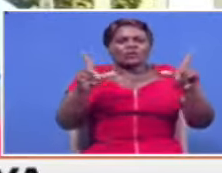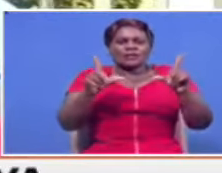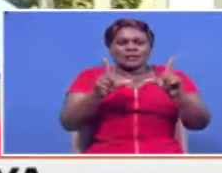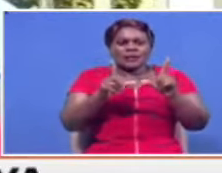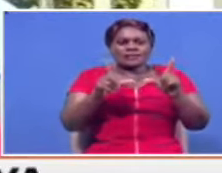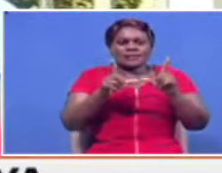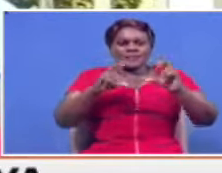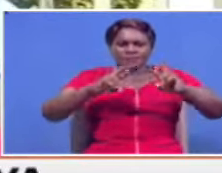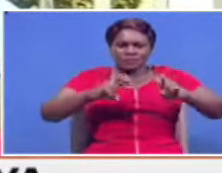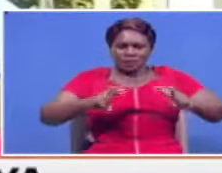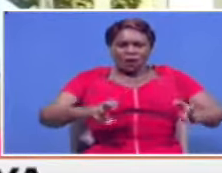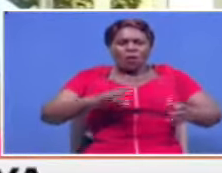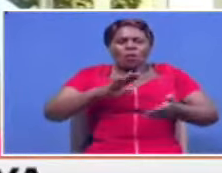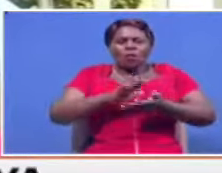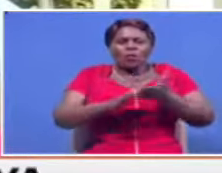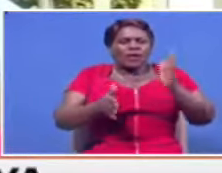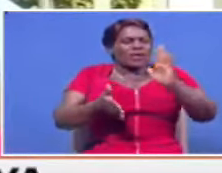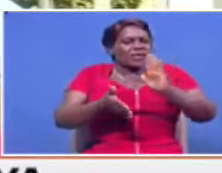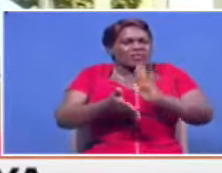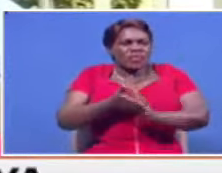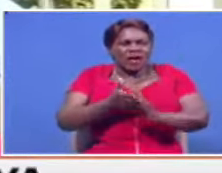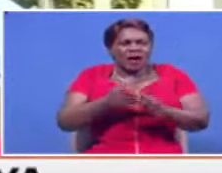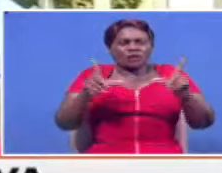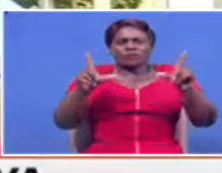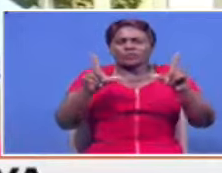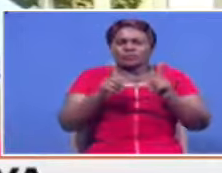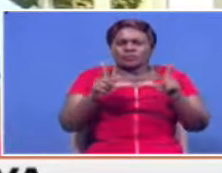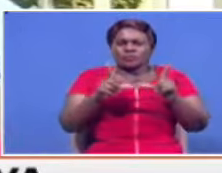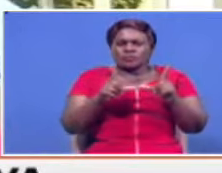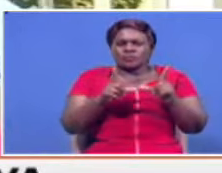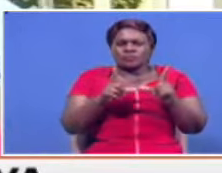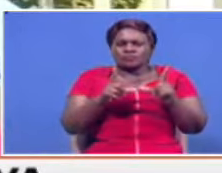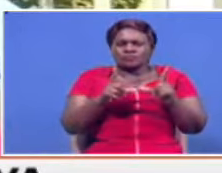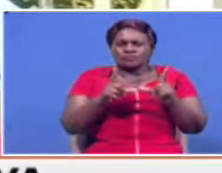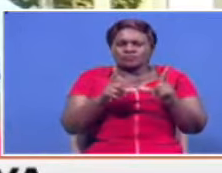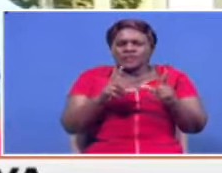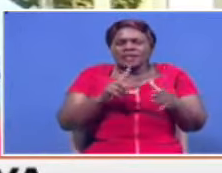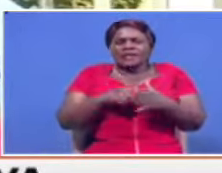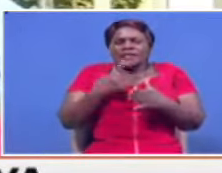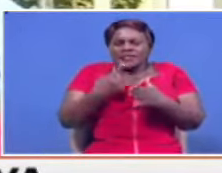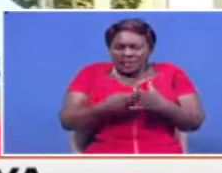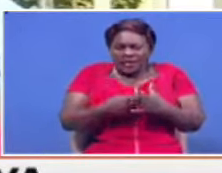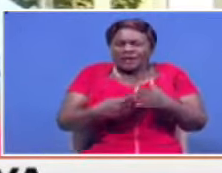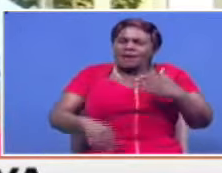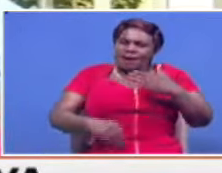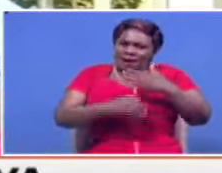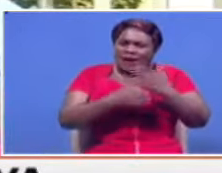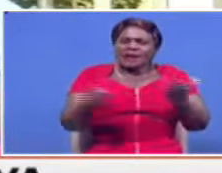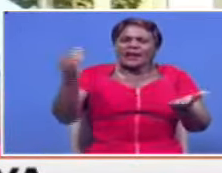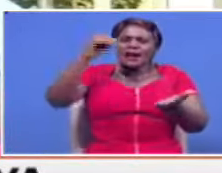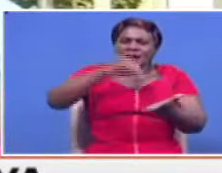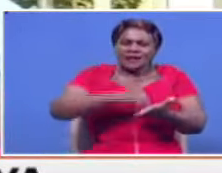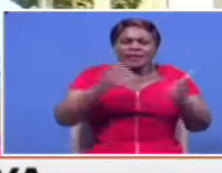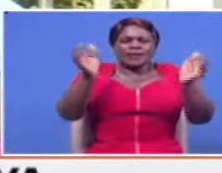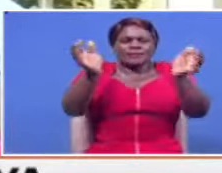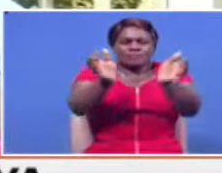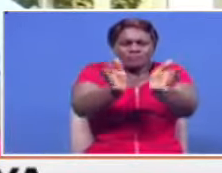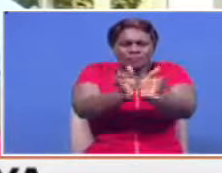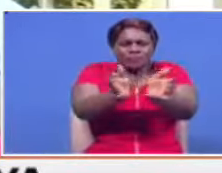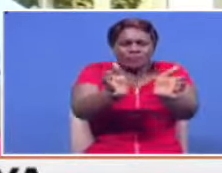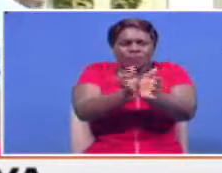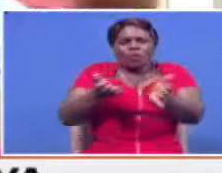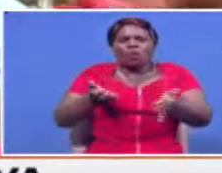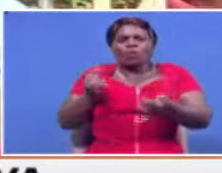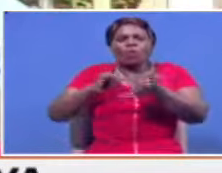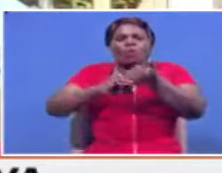search warrant, without a seizure warrant. Then they go further, arrest the